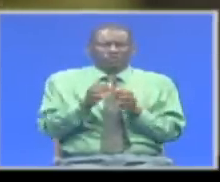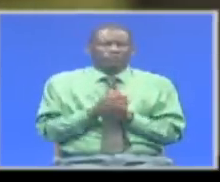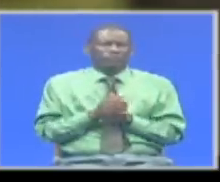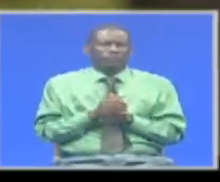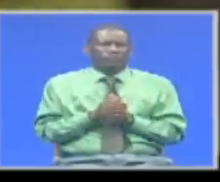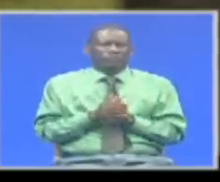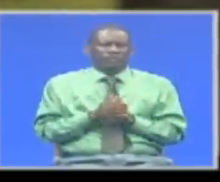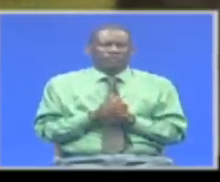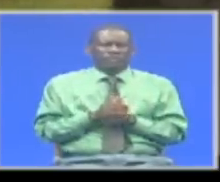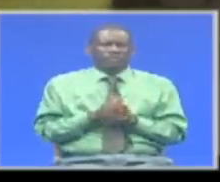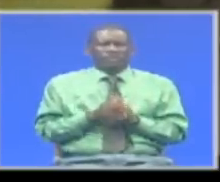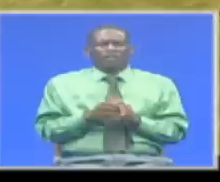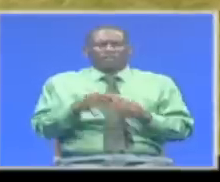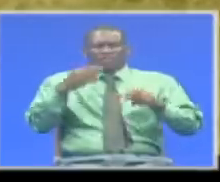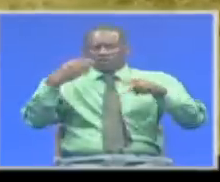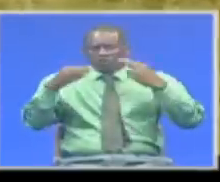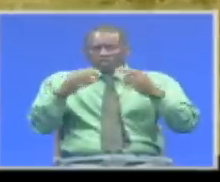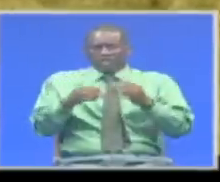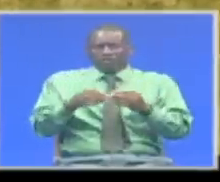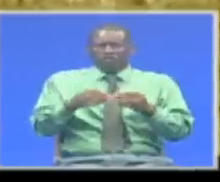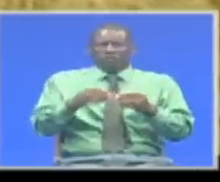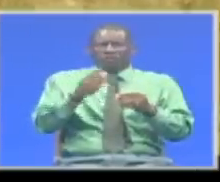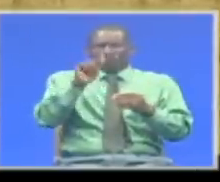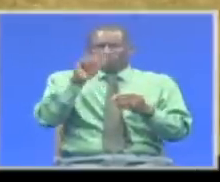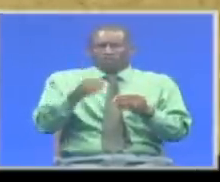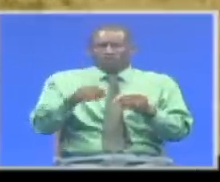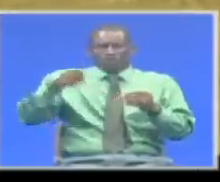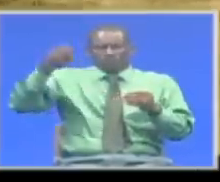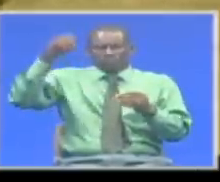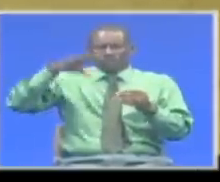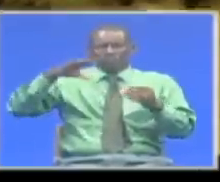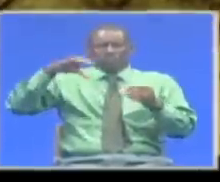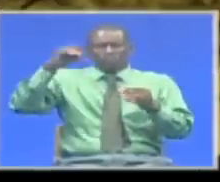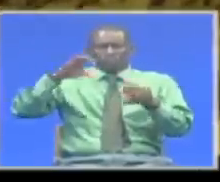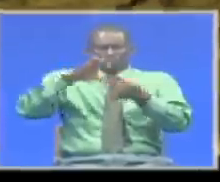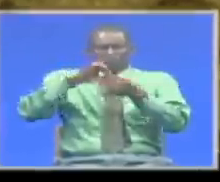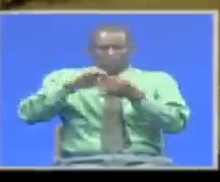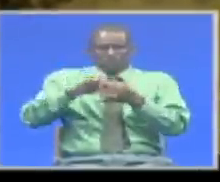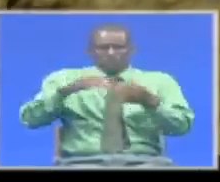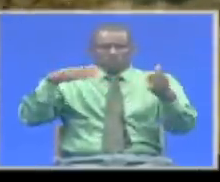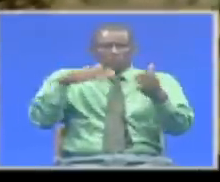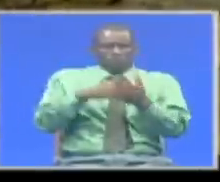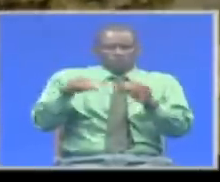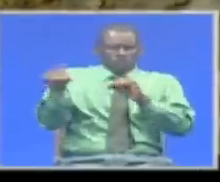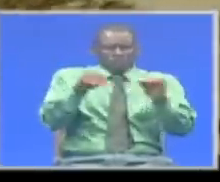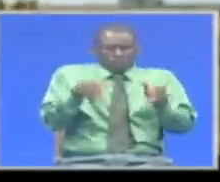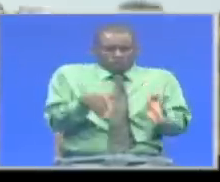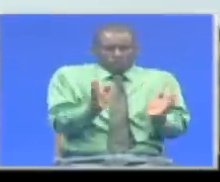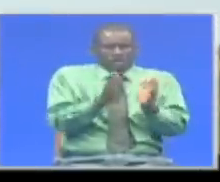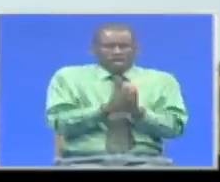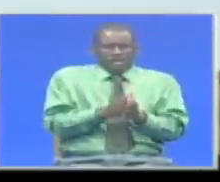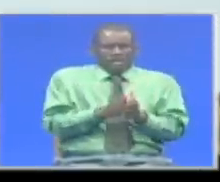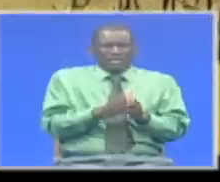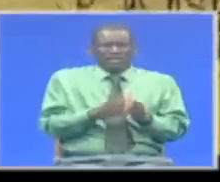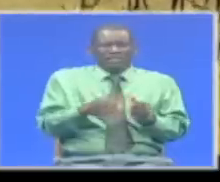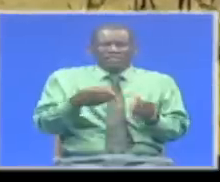The lodges have erected kilometers of electric fencing, cutting off traditional migratory routes and dispersal areas for wildlife.